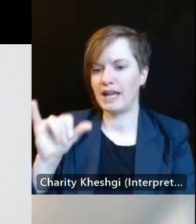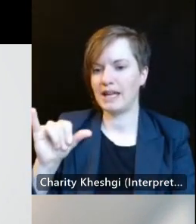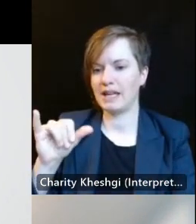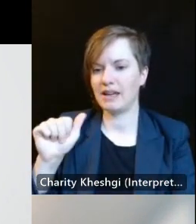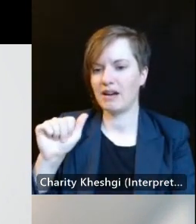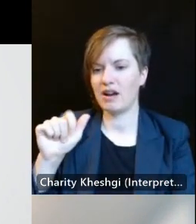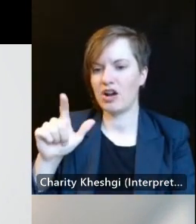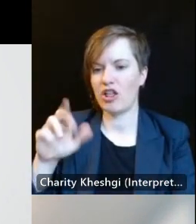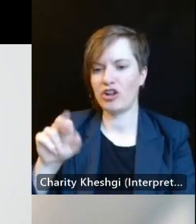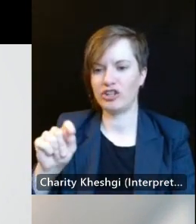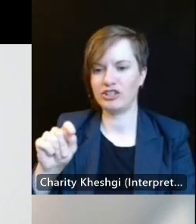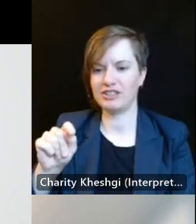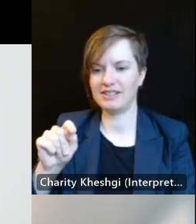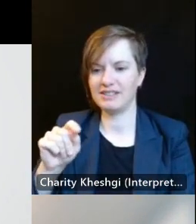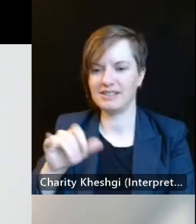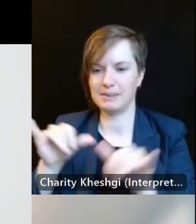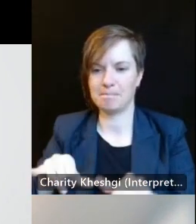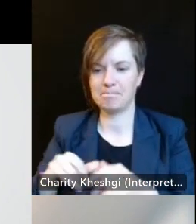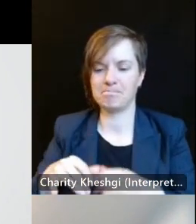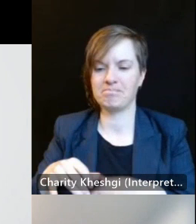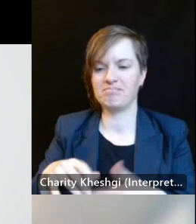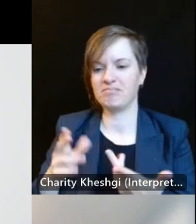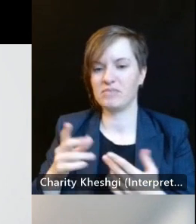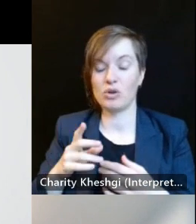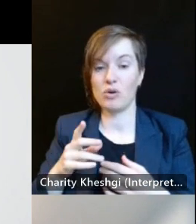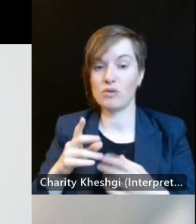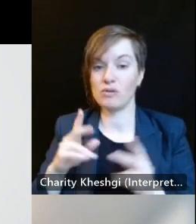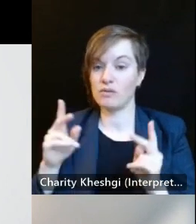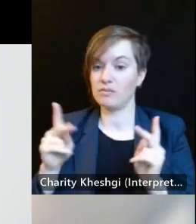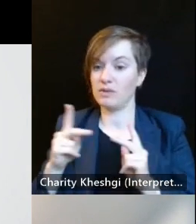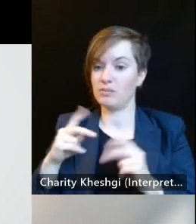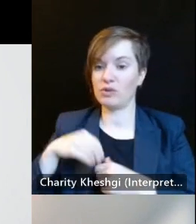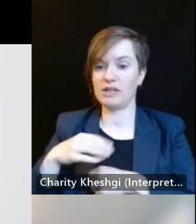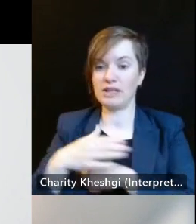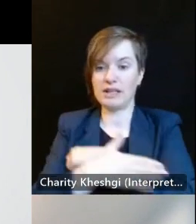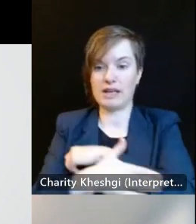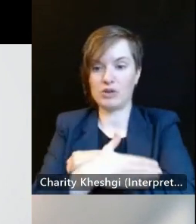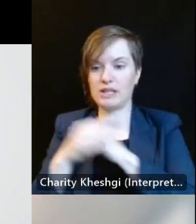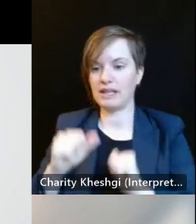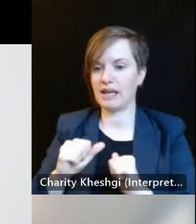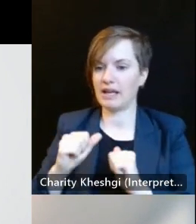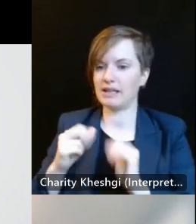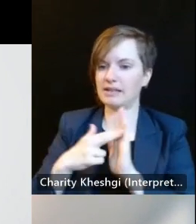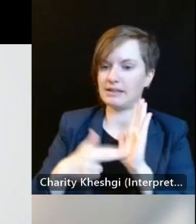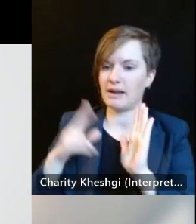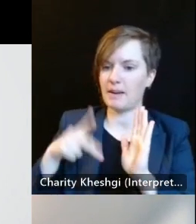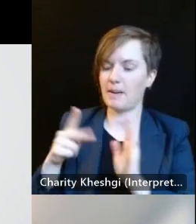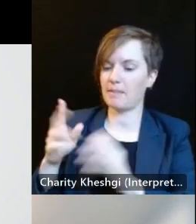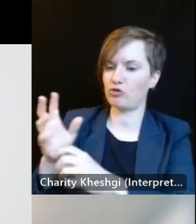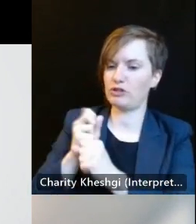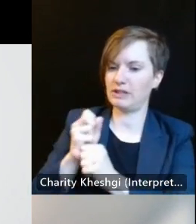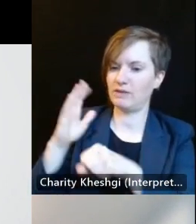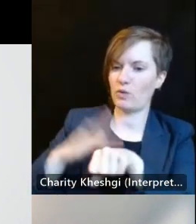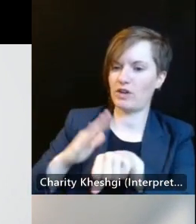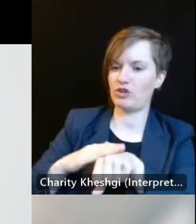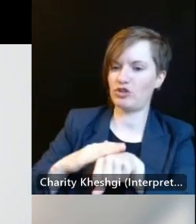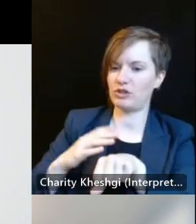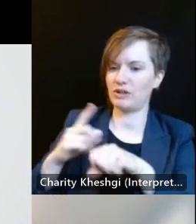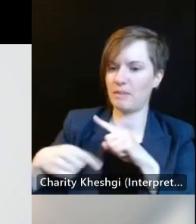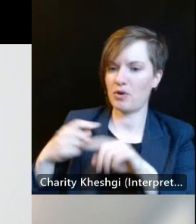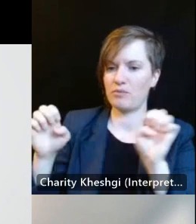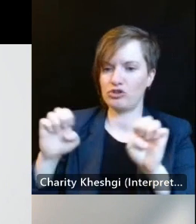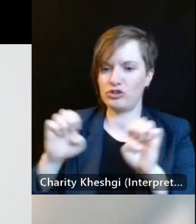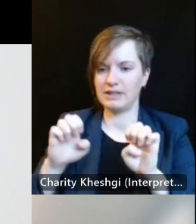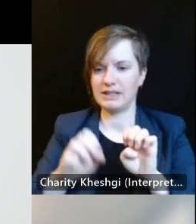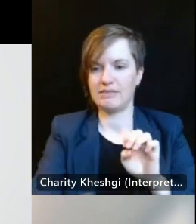can sign up to receive notifications about emergencies, disasters, and community information.